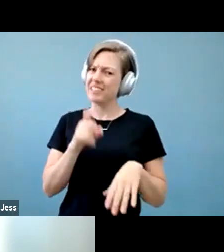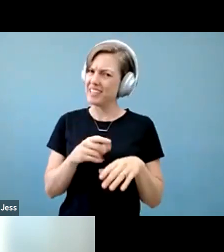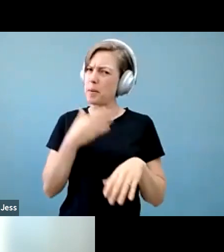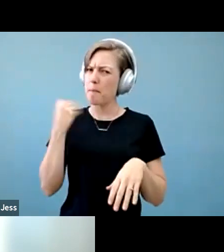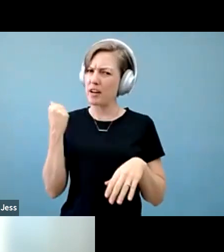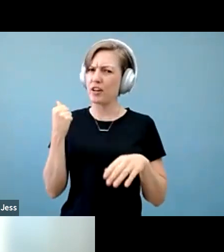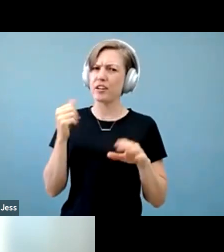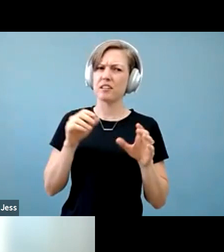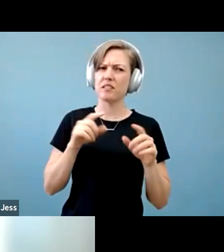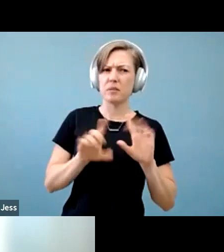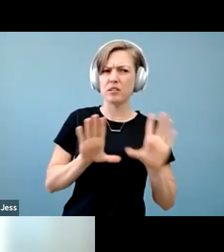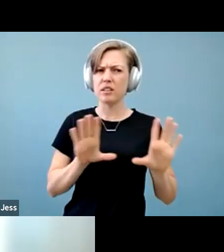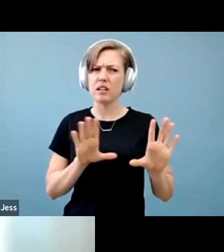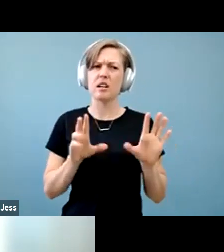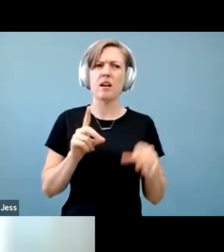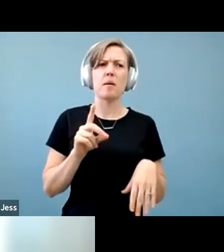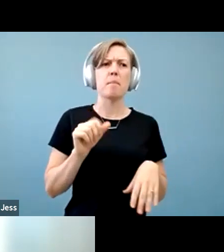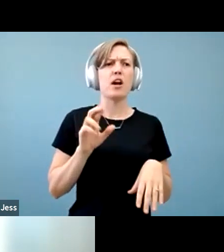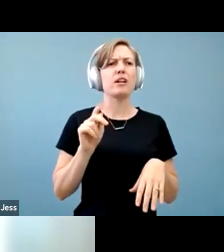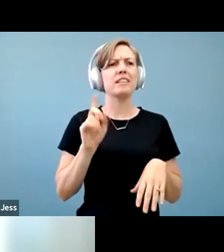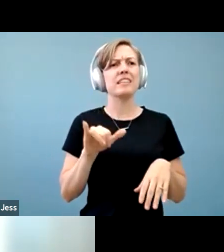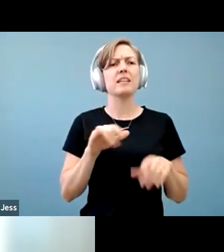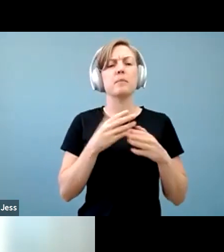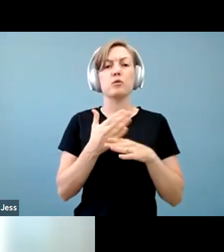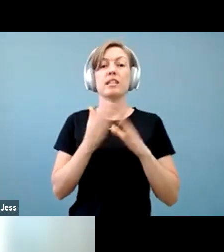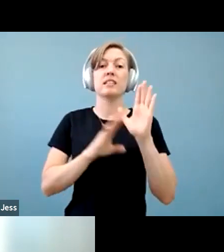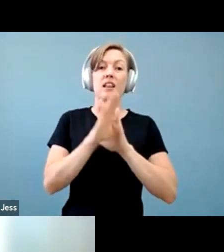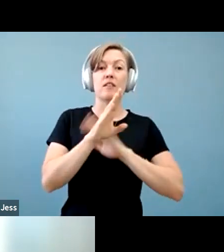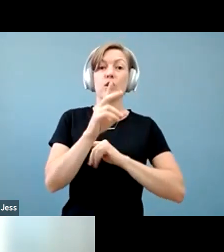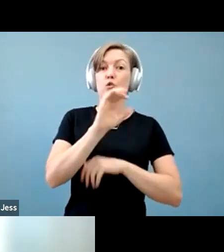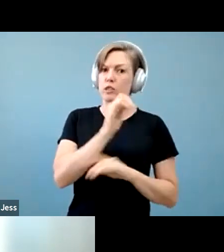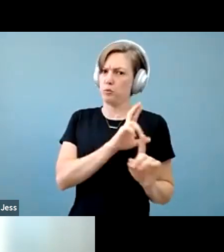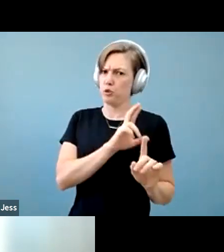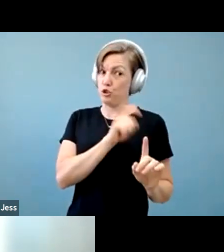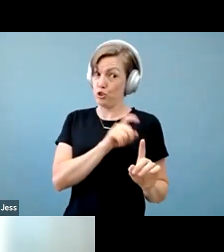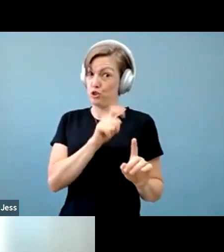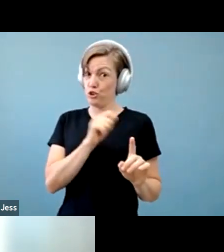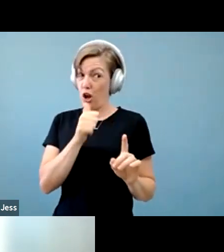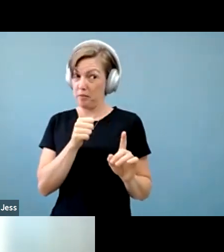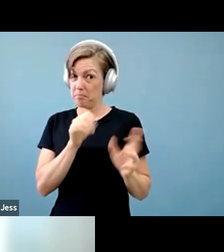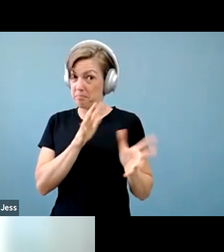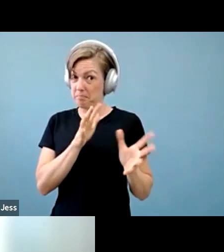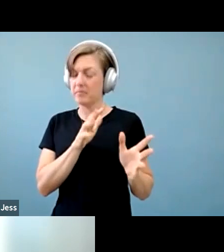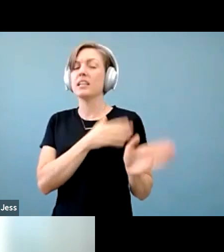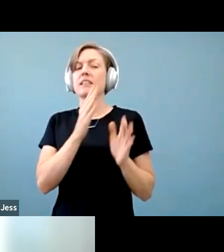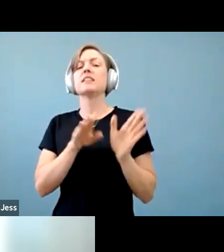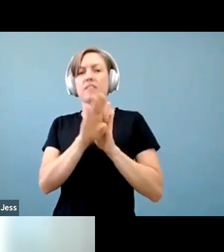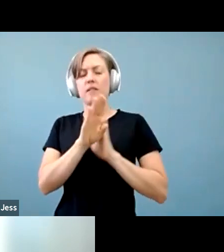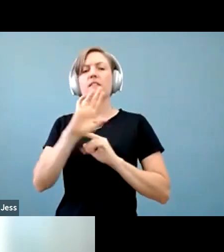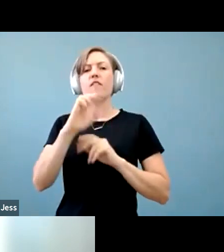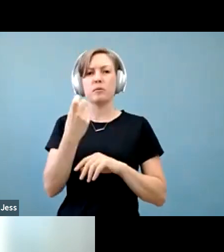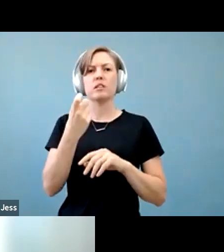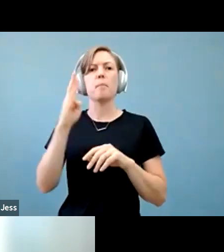parity between developing CRISPR at all, right, and developing sort of these pharmaceutical